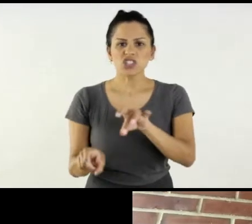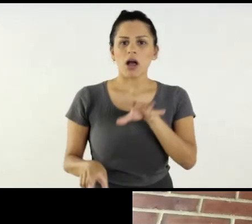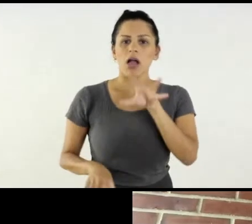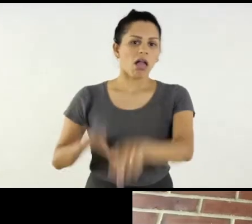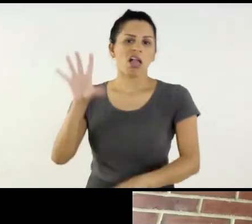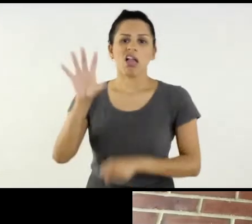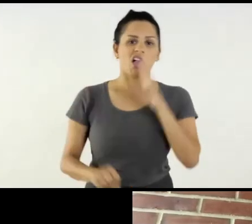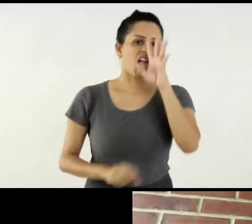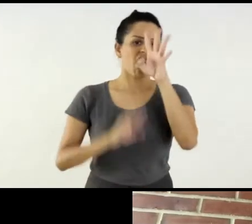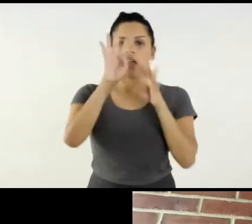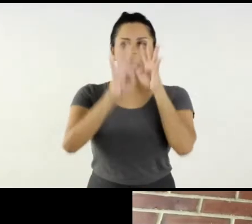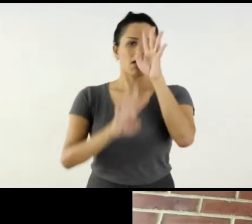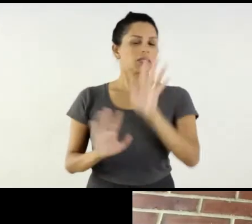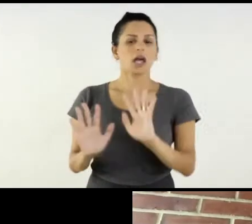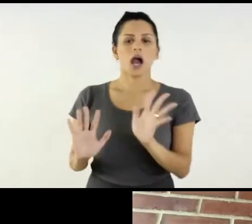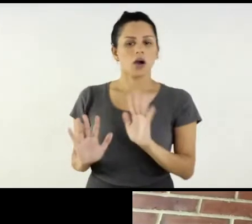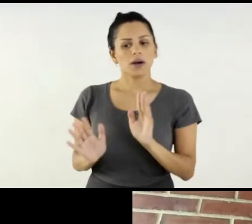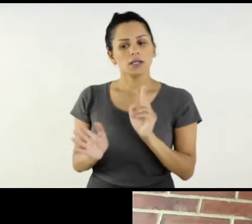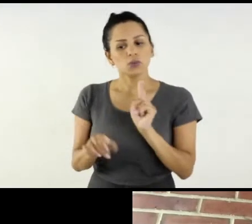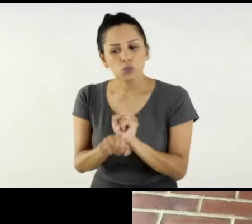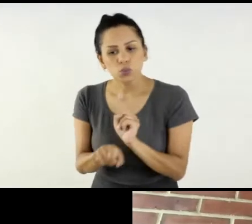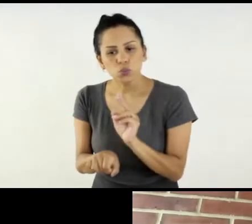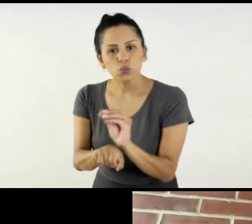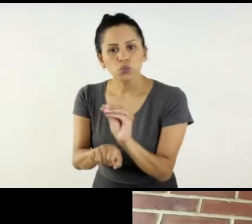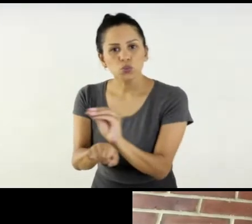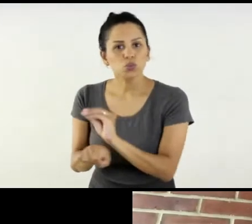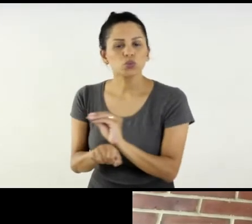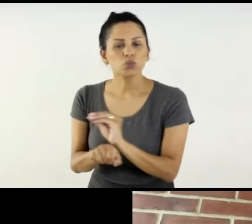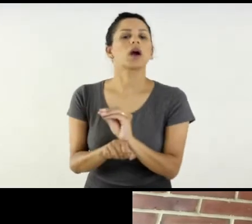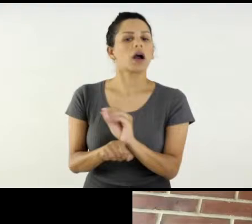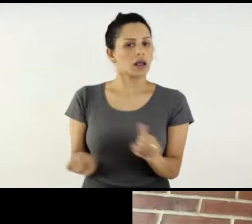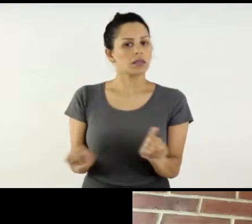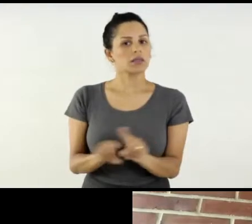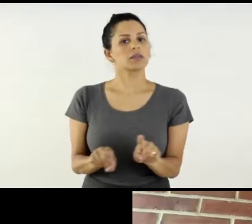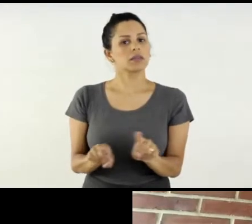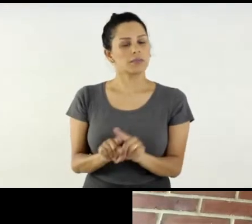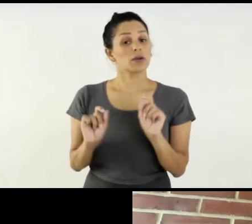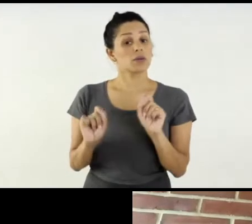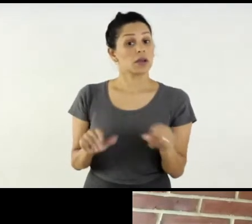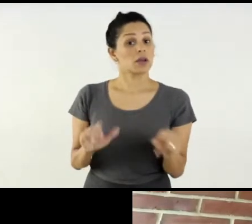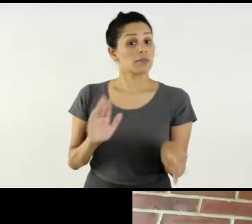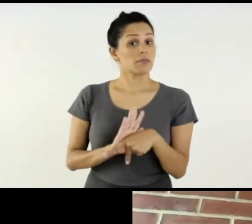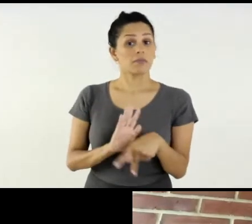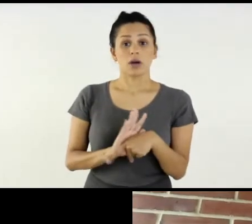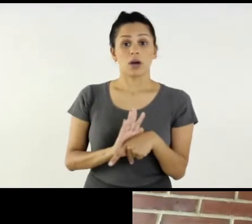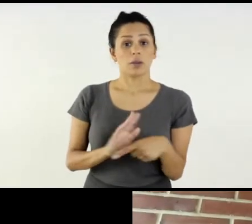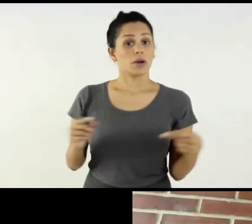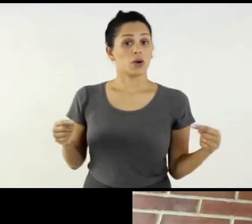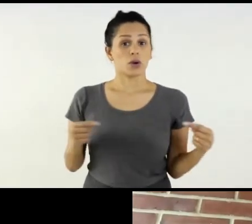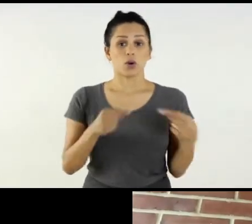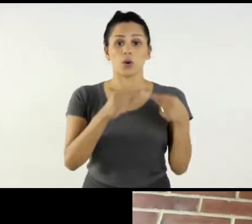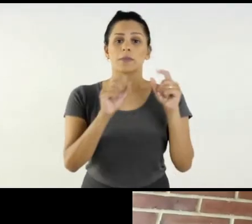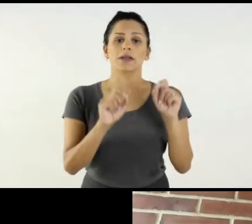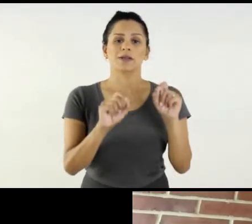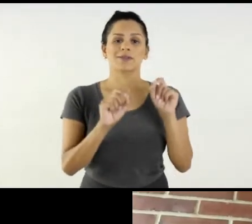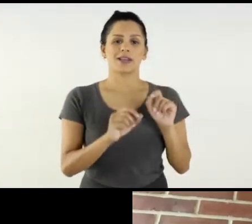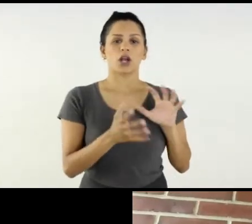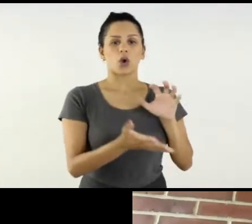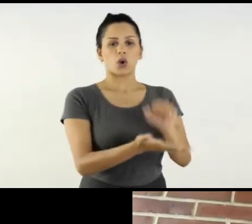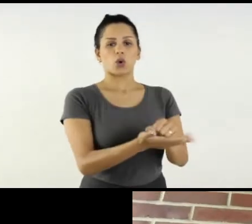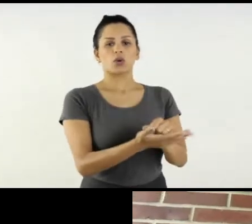of the narrative of settler colonialism in Oregon and in the United States.